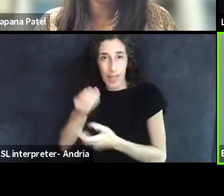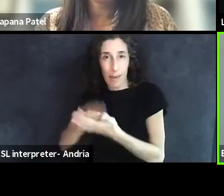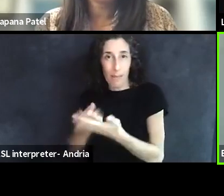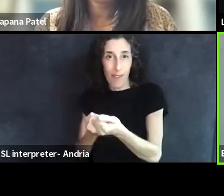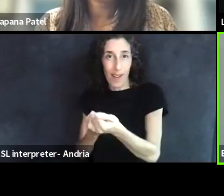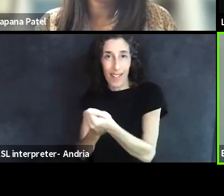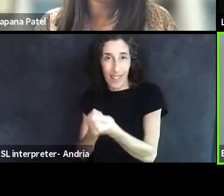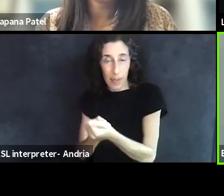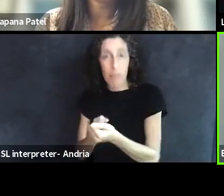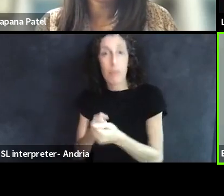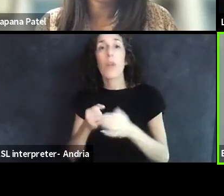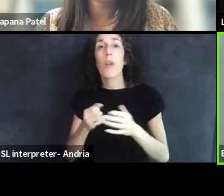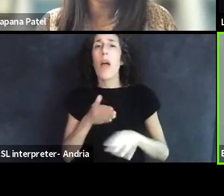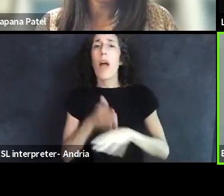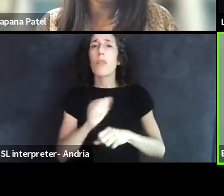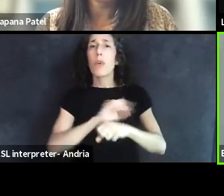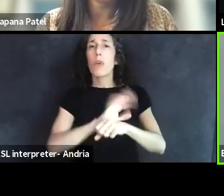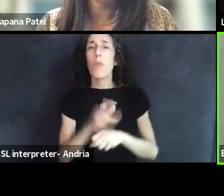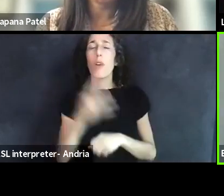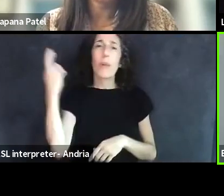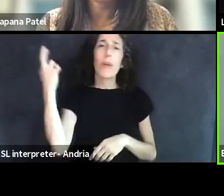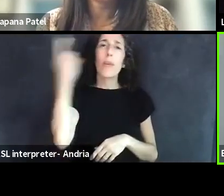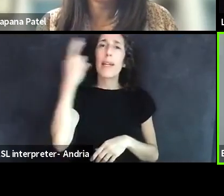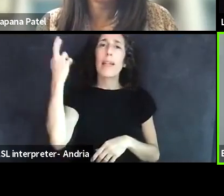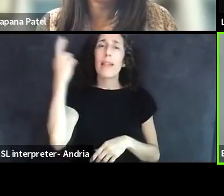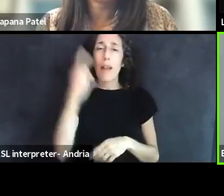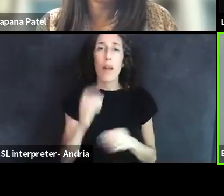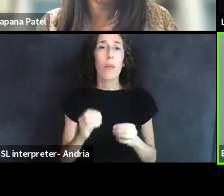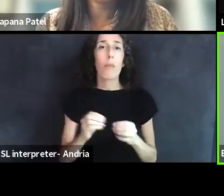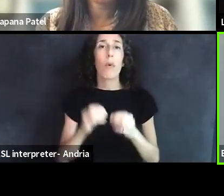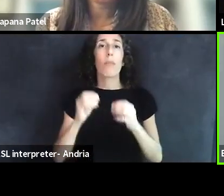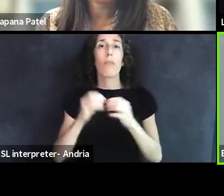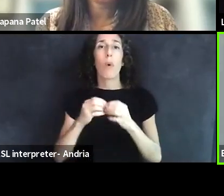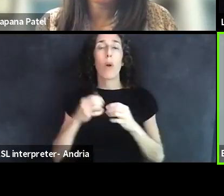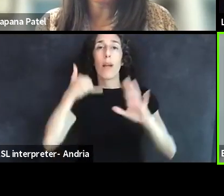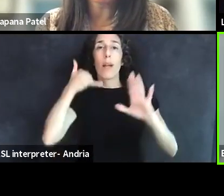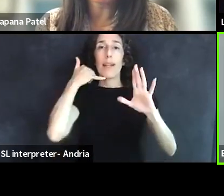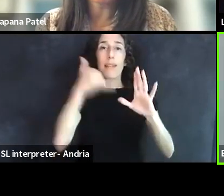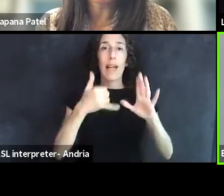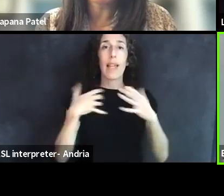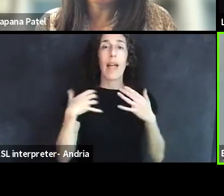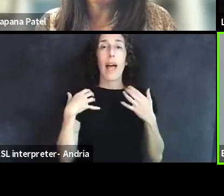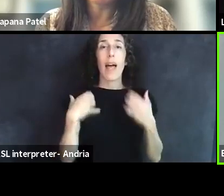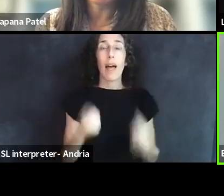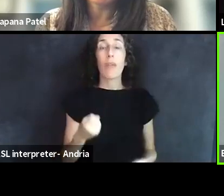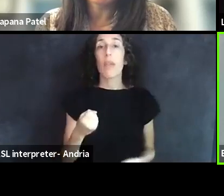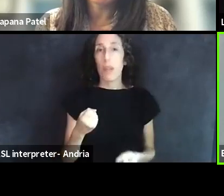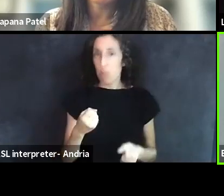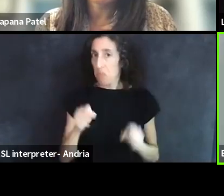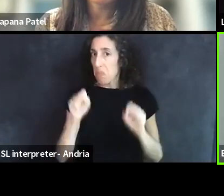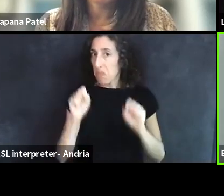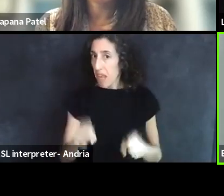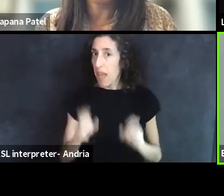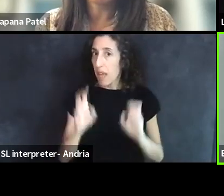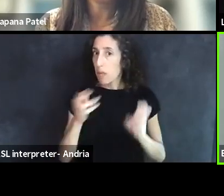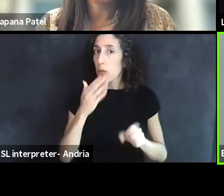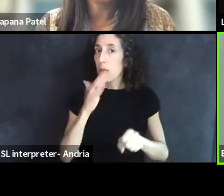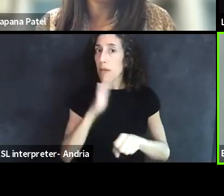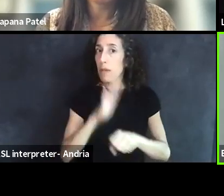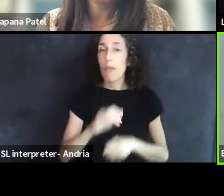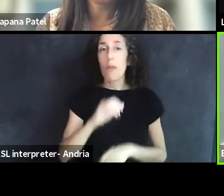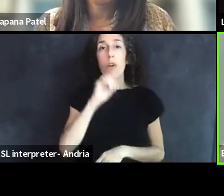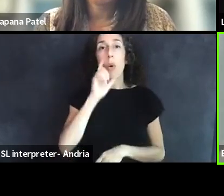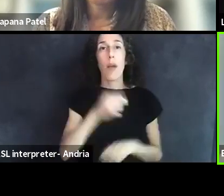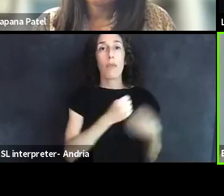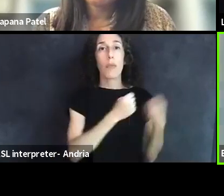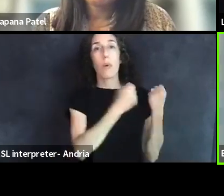actually, you could really do this stuff by telehealth. And that suddenly makes it much more available to people, right? Which is if